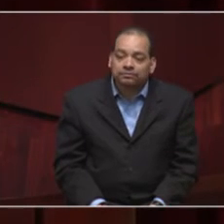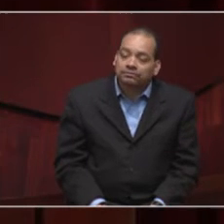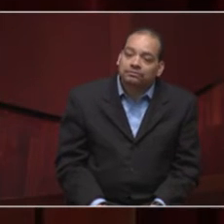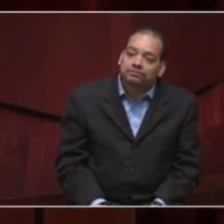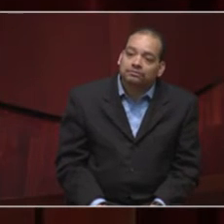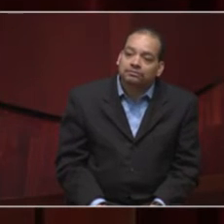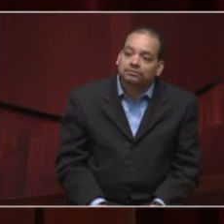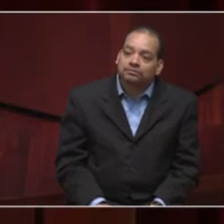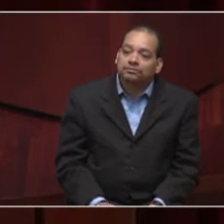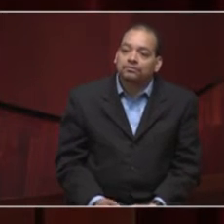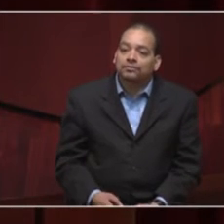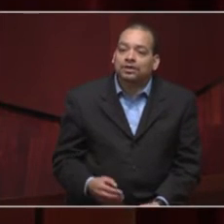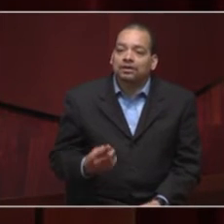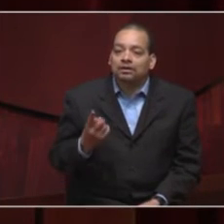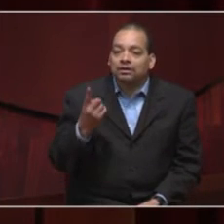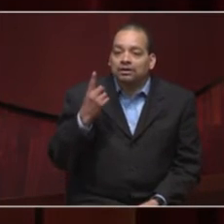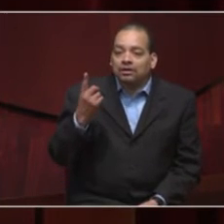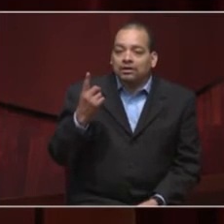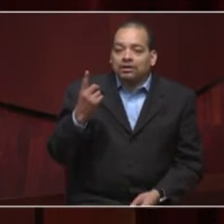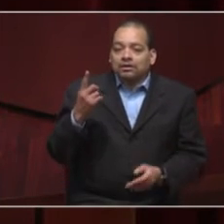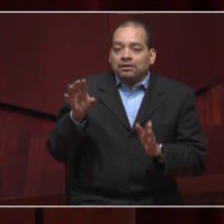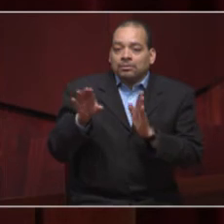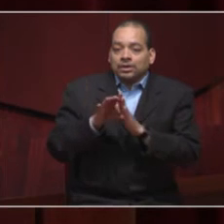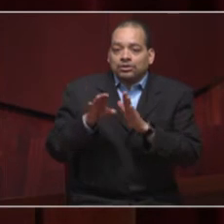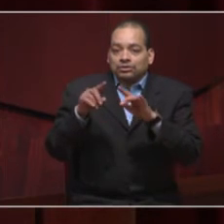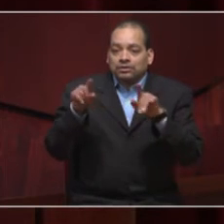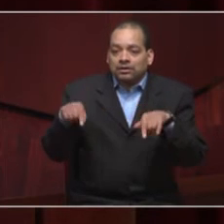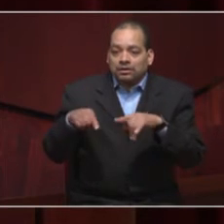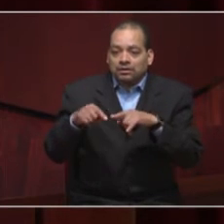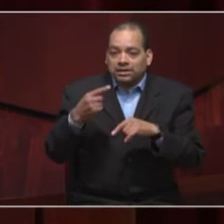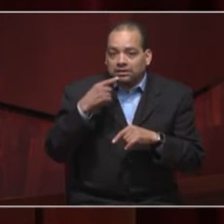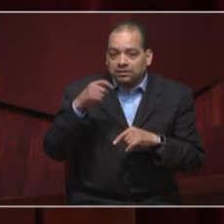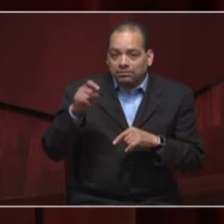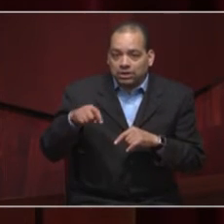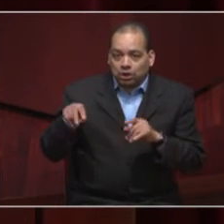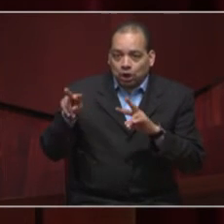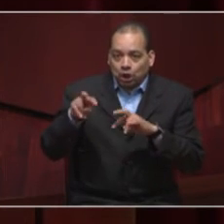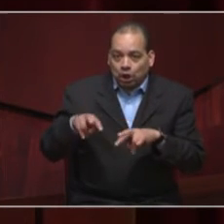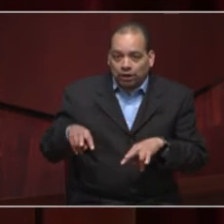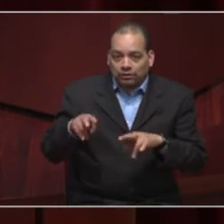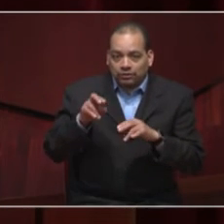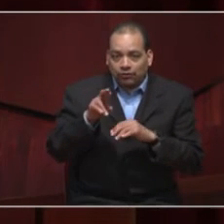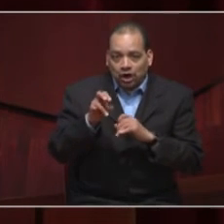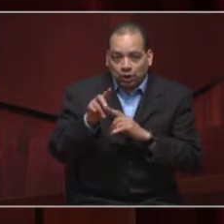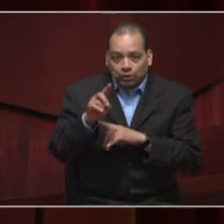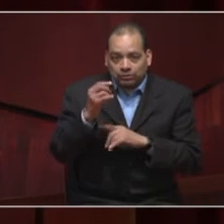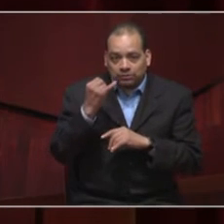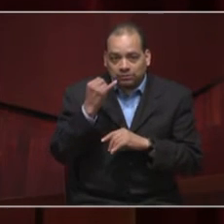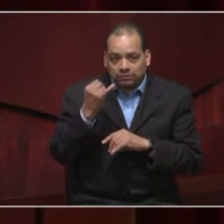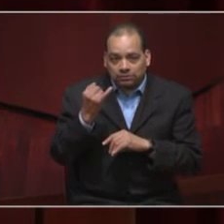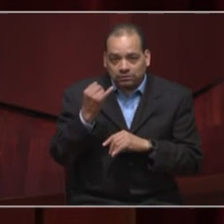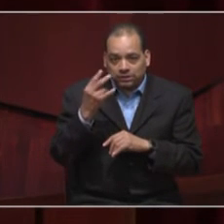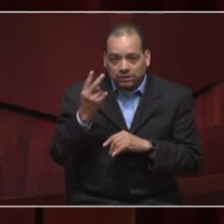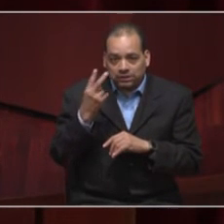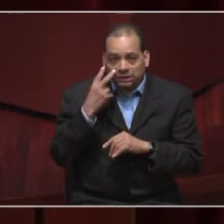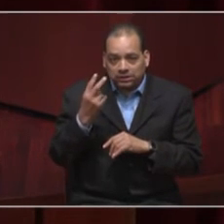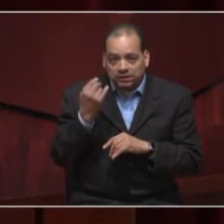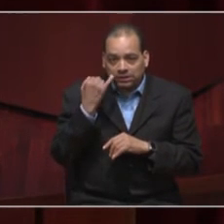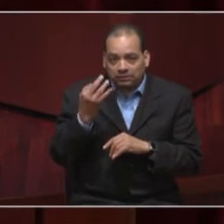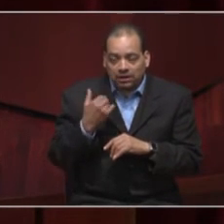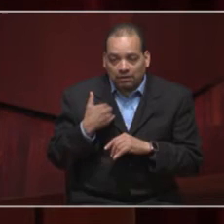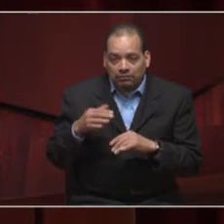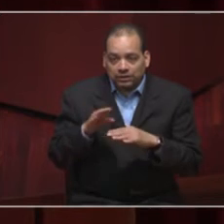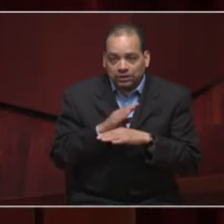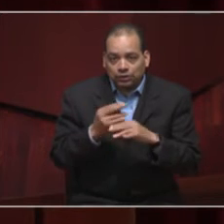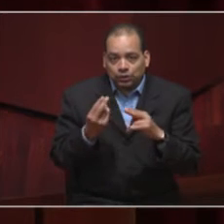So in one of your slides, you mentioned that you have to look at your records and see if you still have a business use for them, such as FOIA or discovery. How